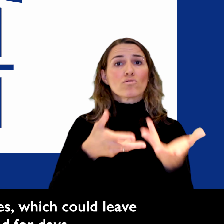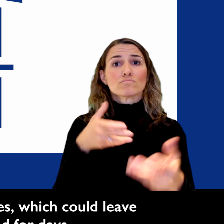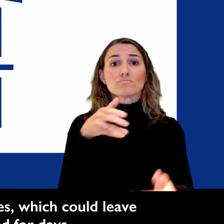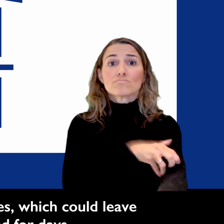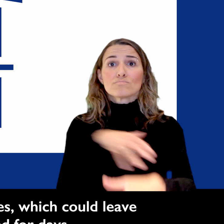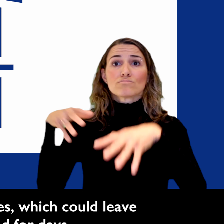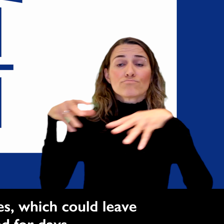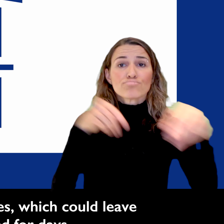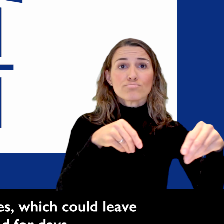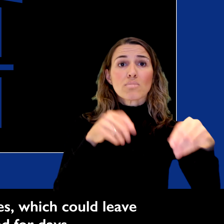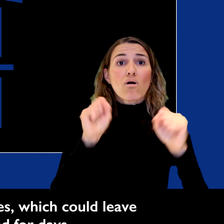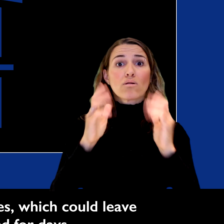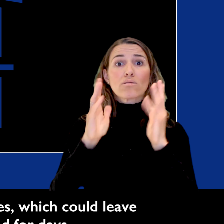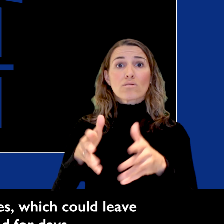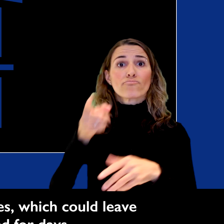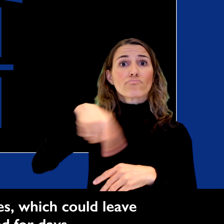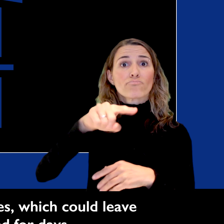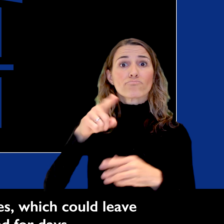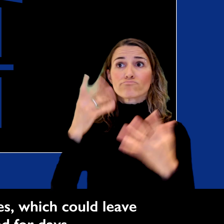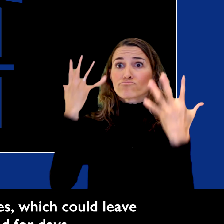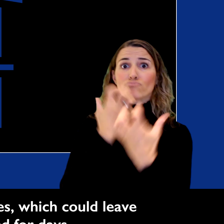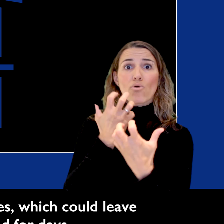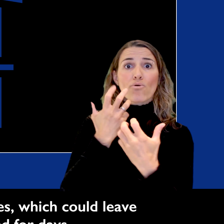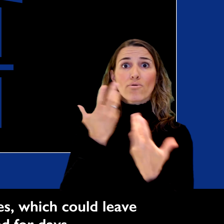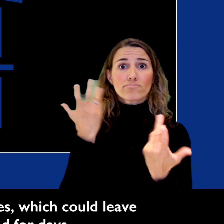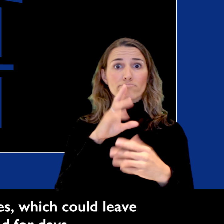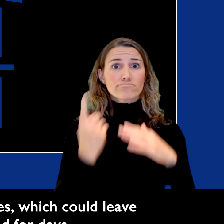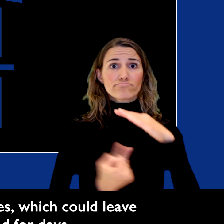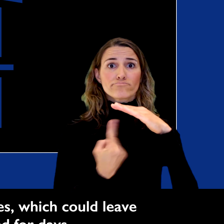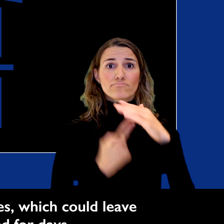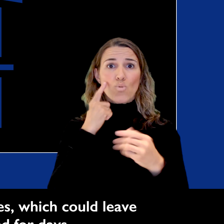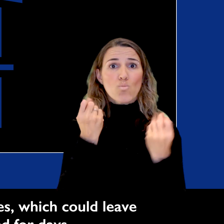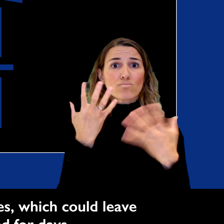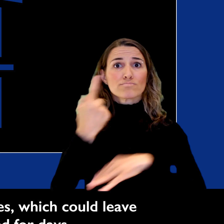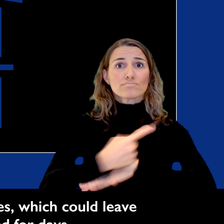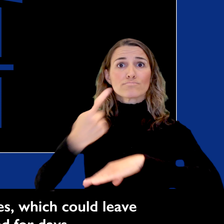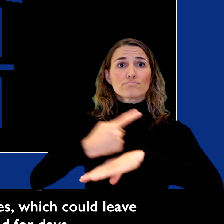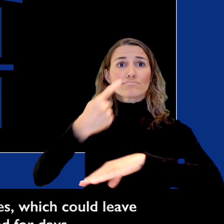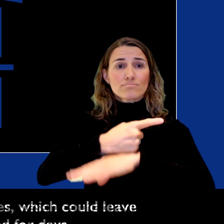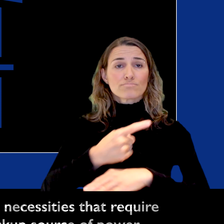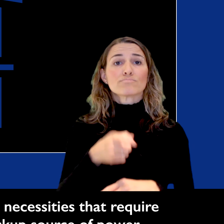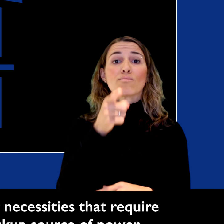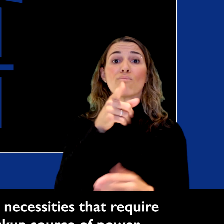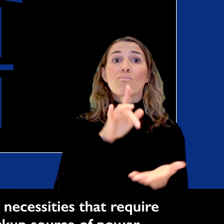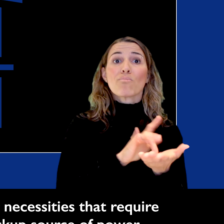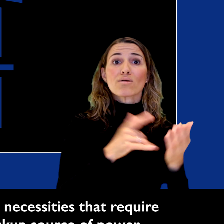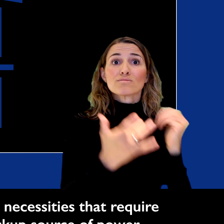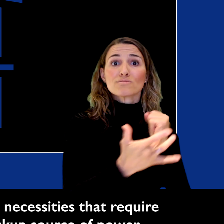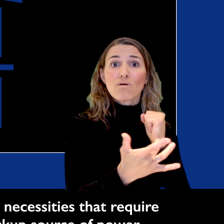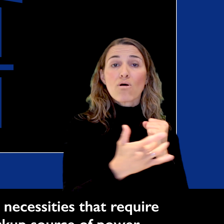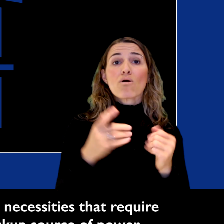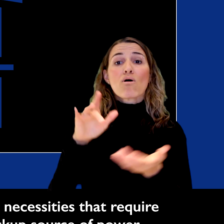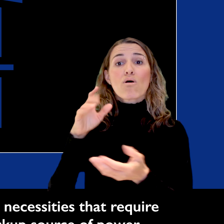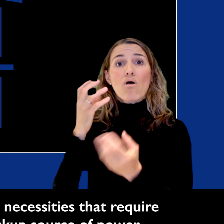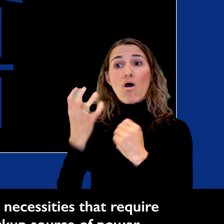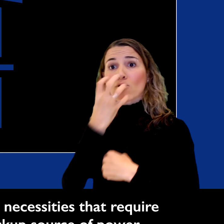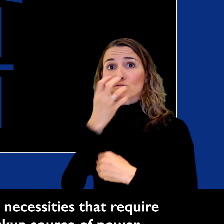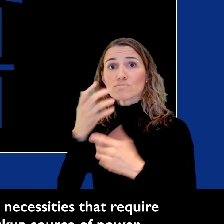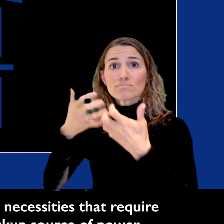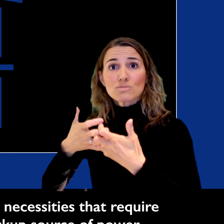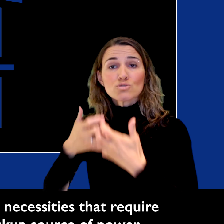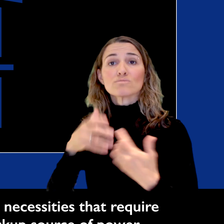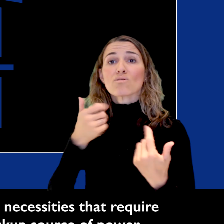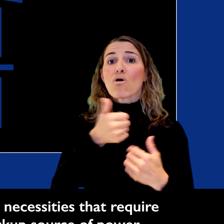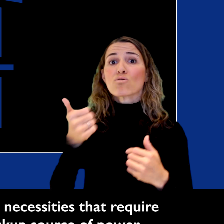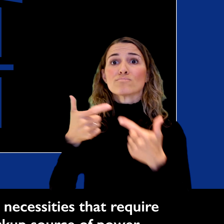can cause power outages, which could leave residents in the dark and isolated for days. Medical devices, oxygen